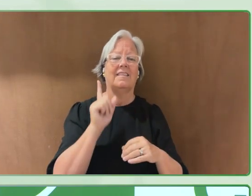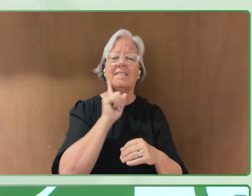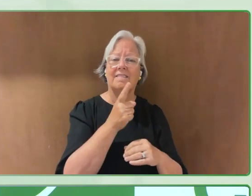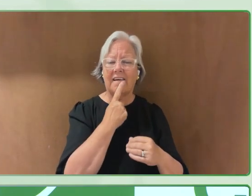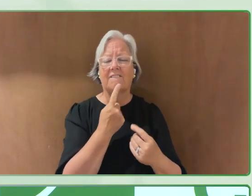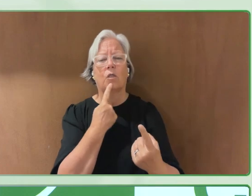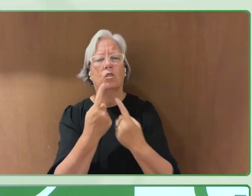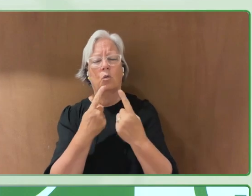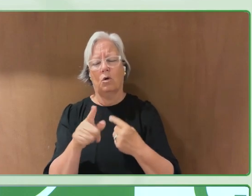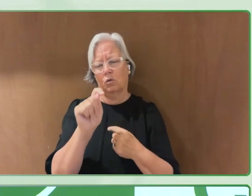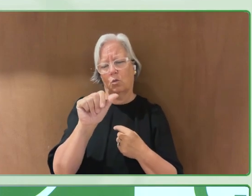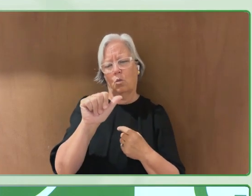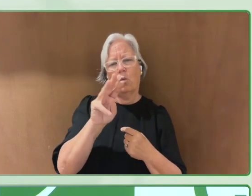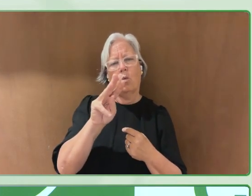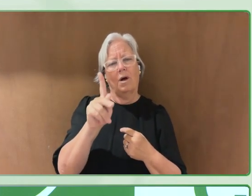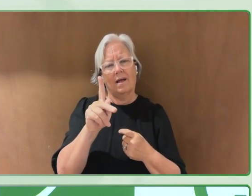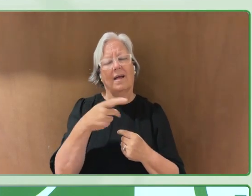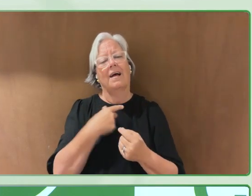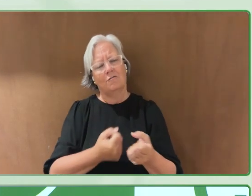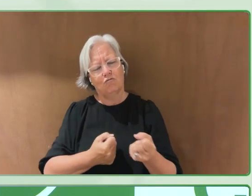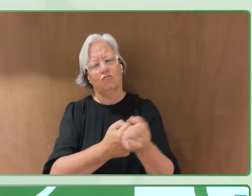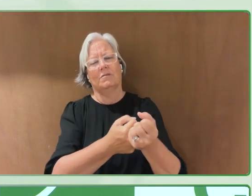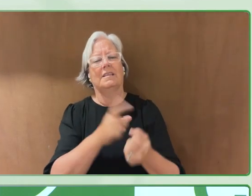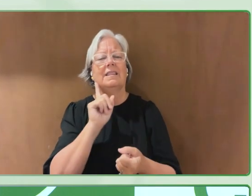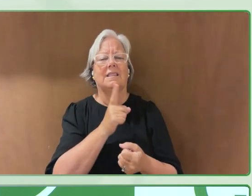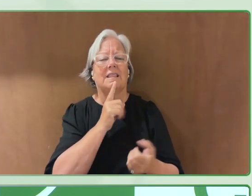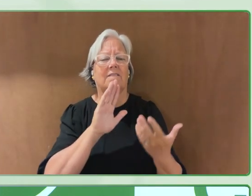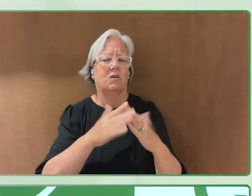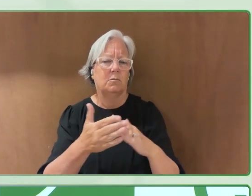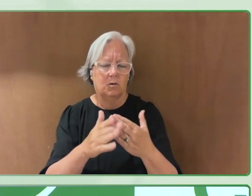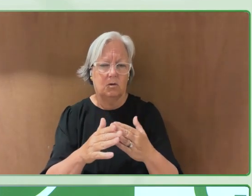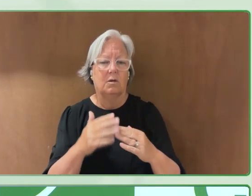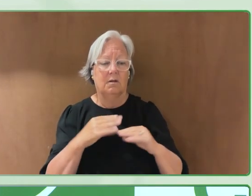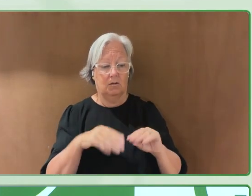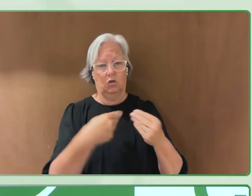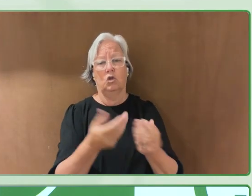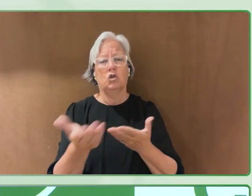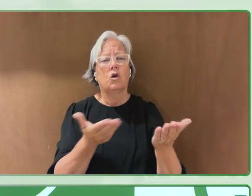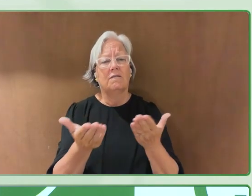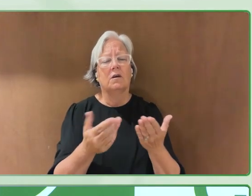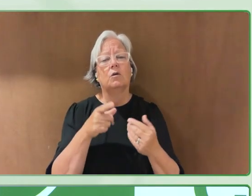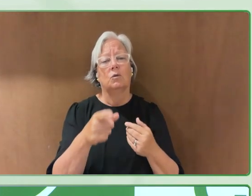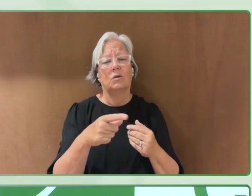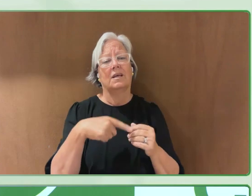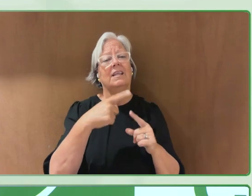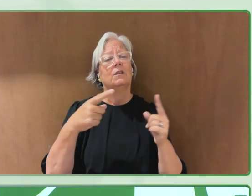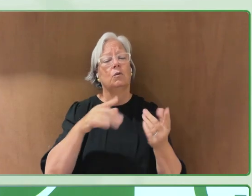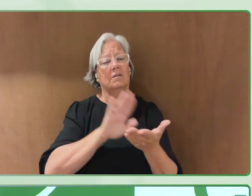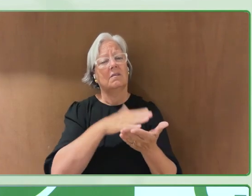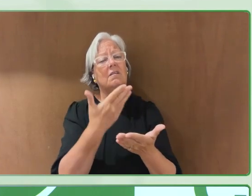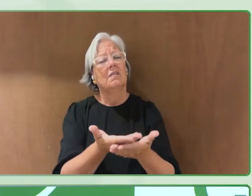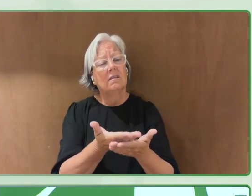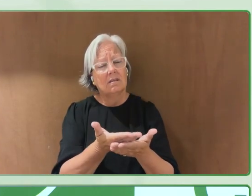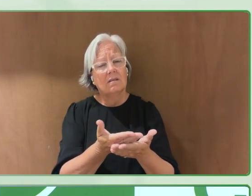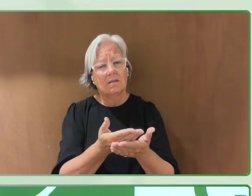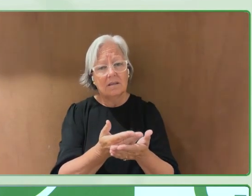gap for the deaf community. We are providing that services through digital sign language interpretation services wherever,